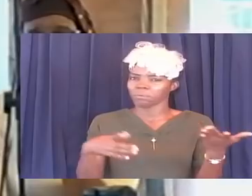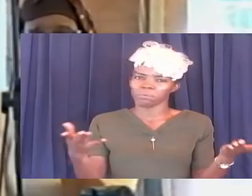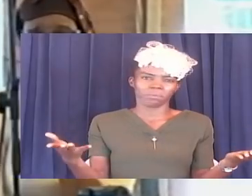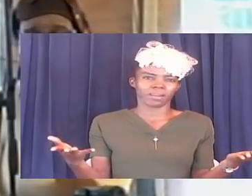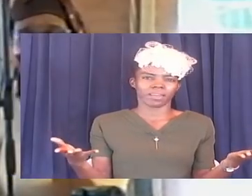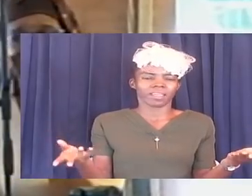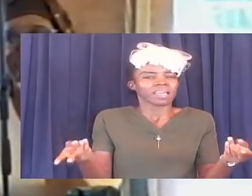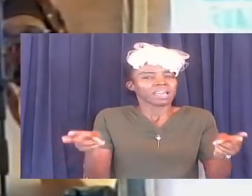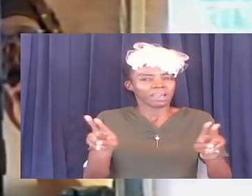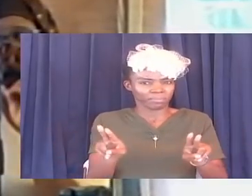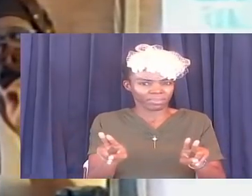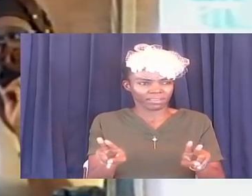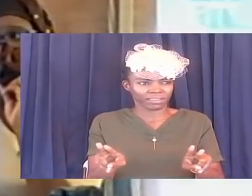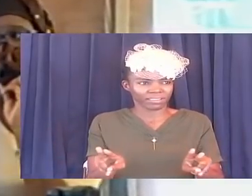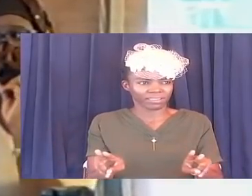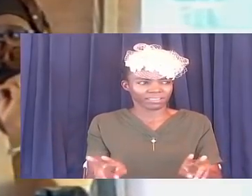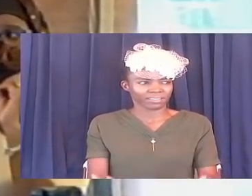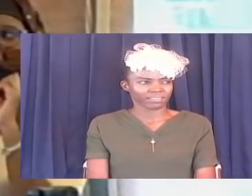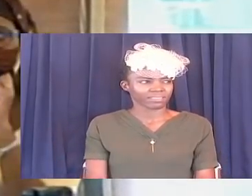Unsaved,